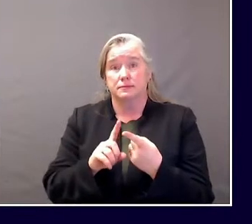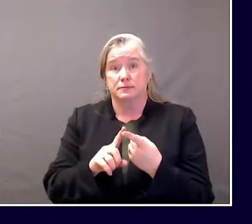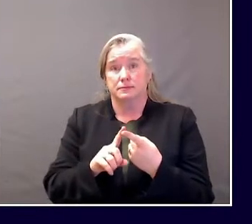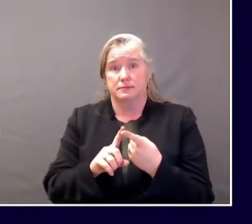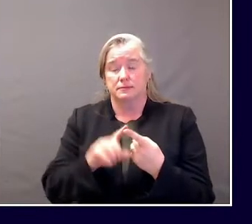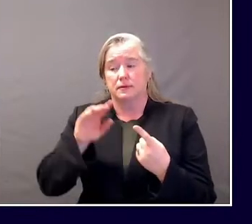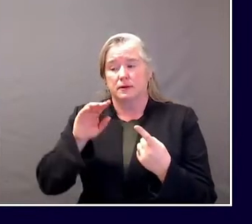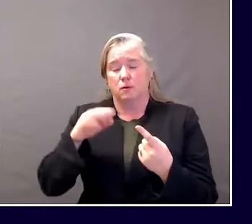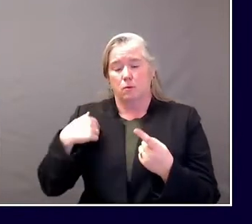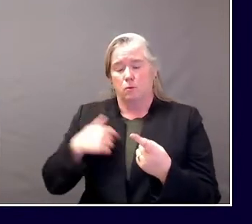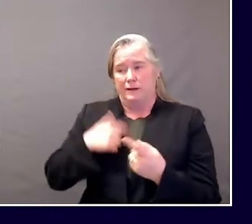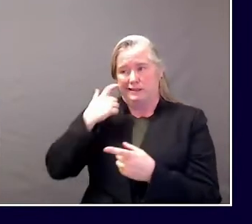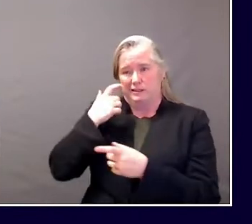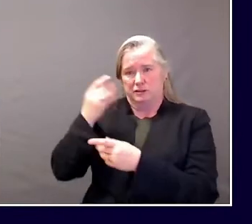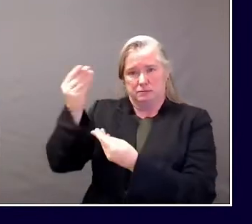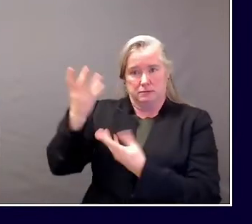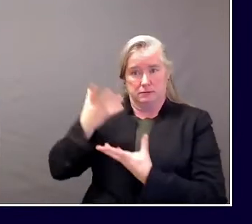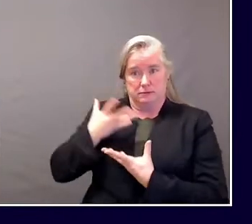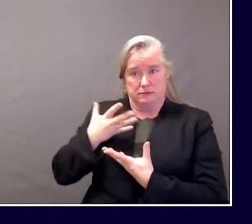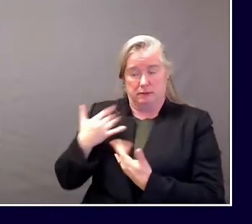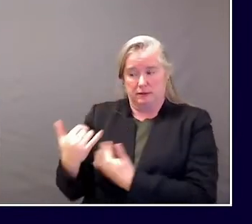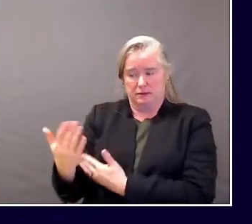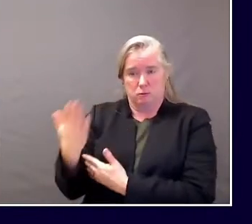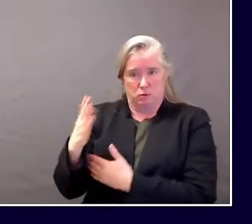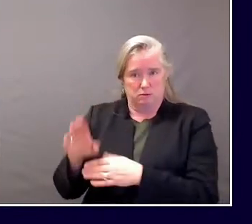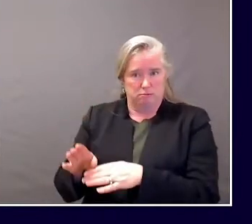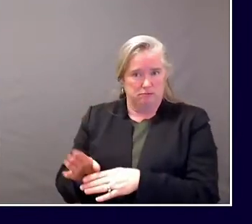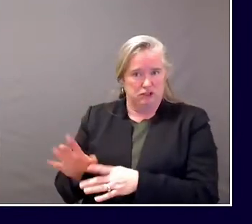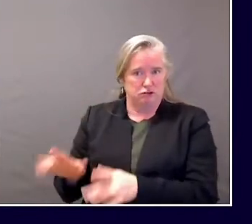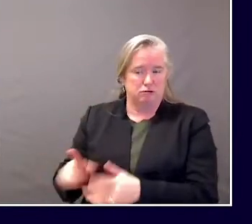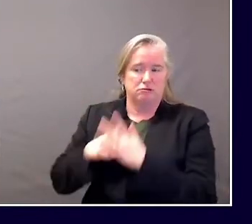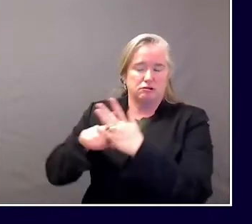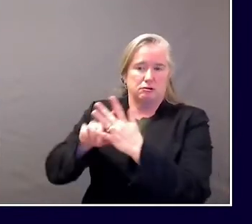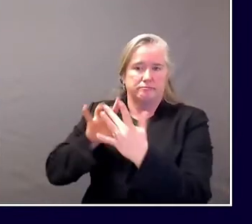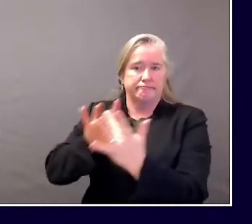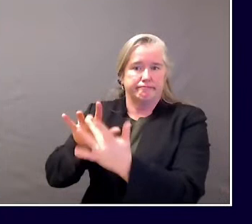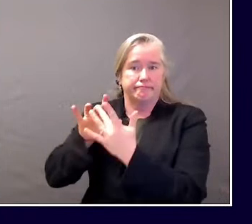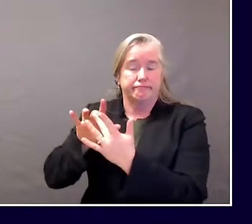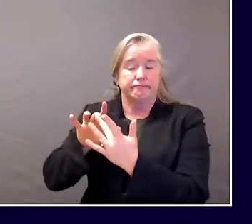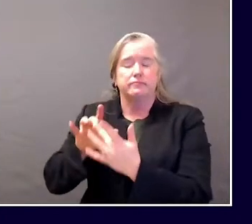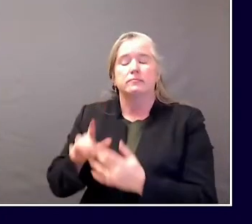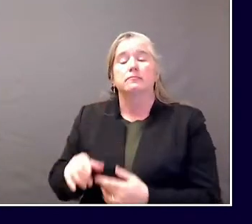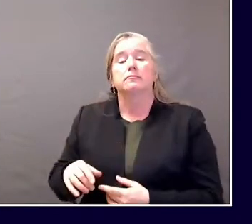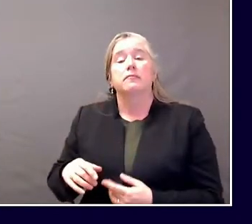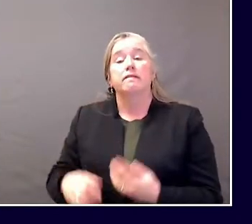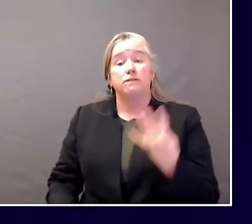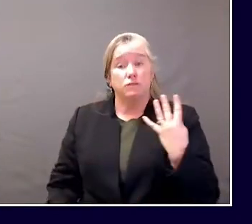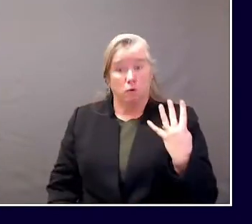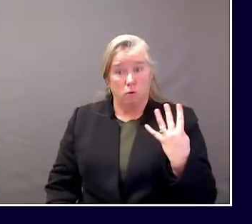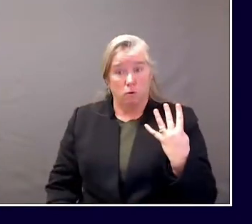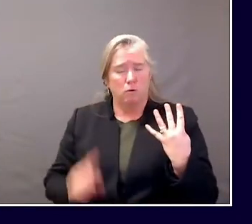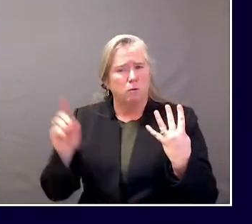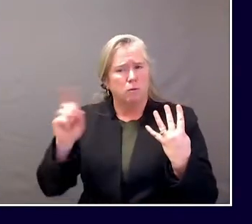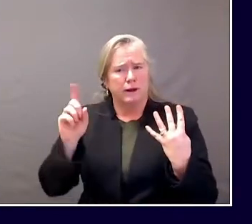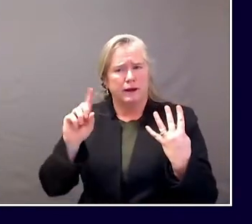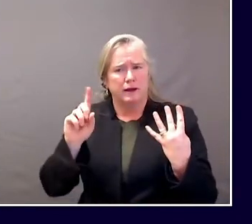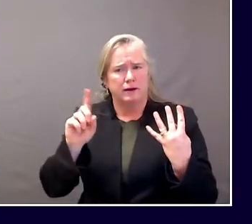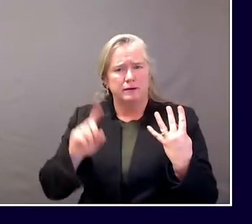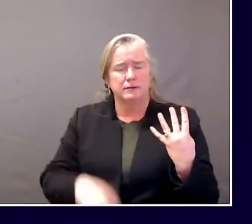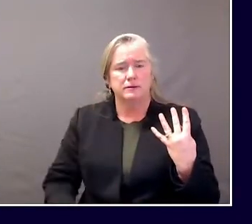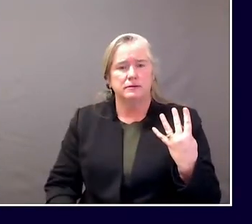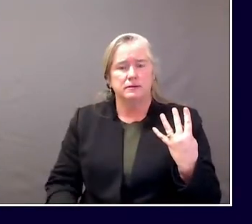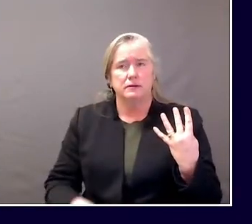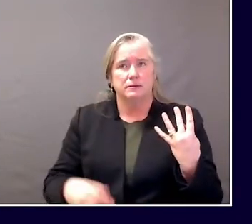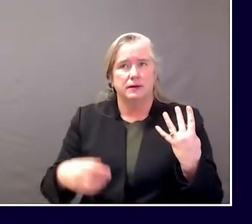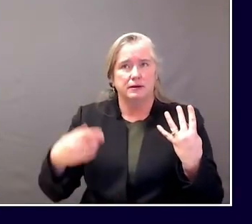Maine CDC has just recently opened into 4 cases of COVID-19 associated with the Howland Fire